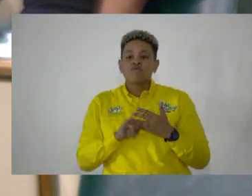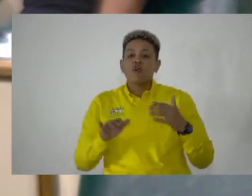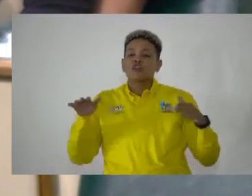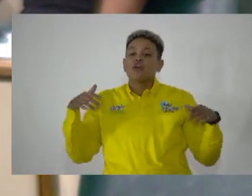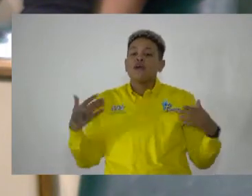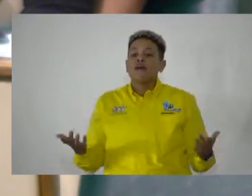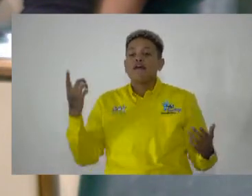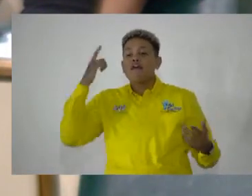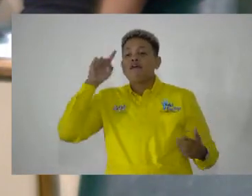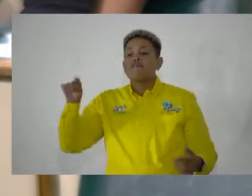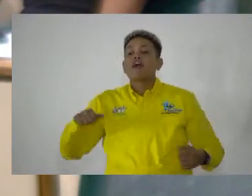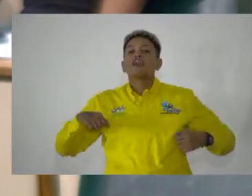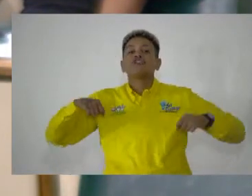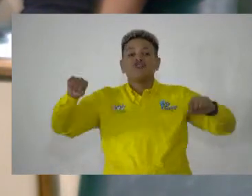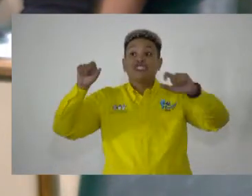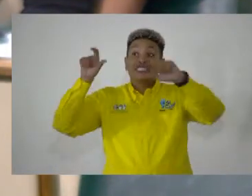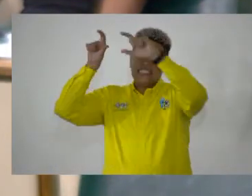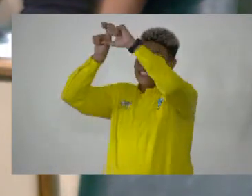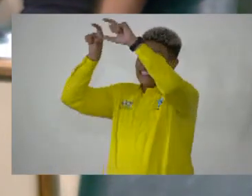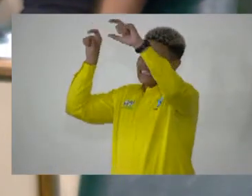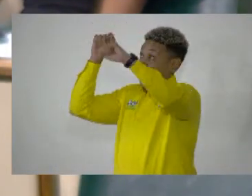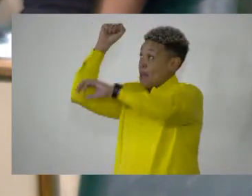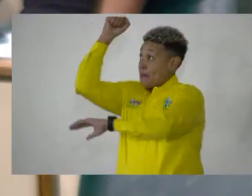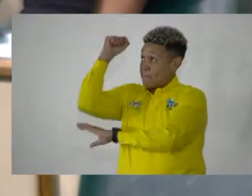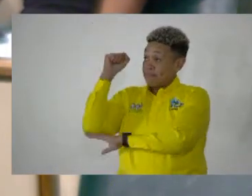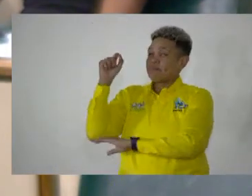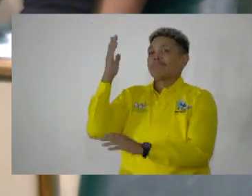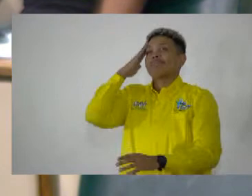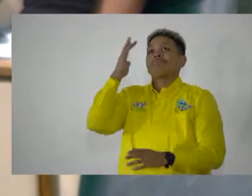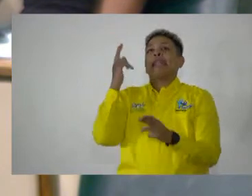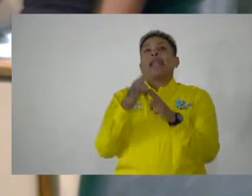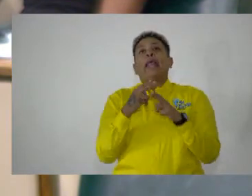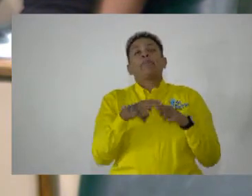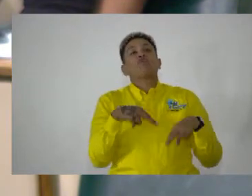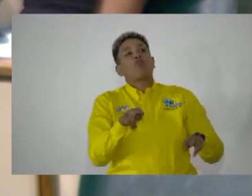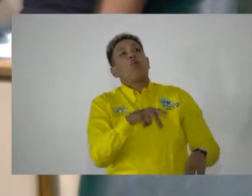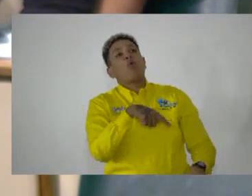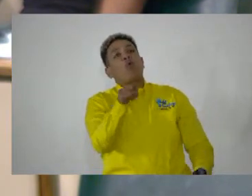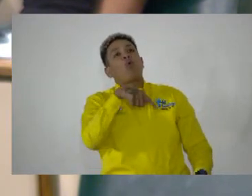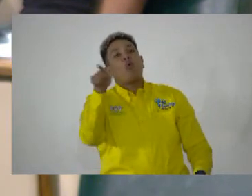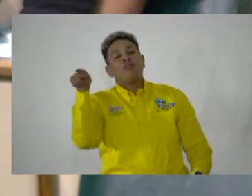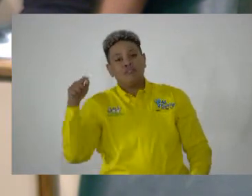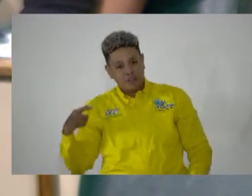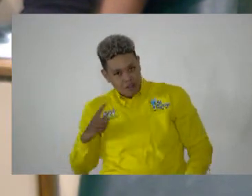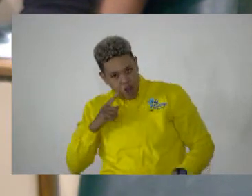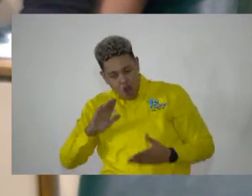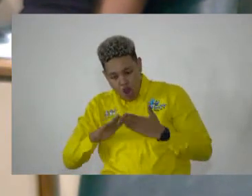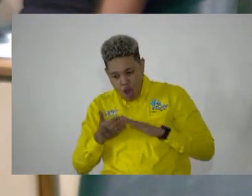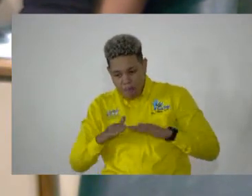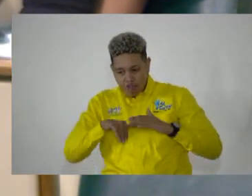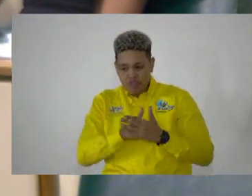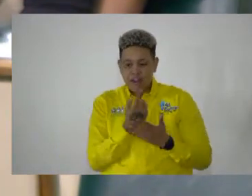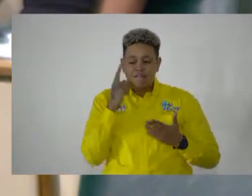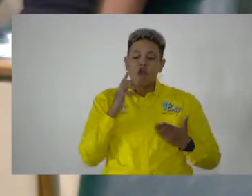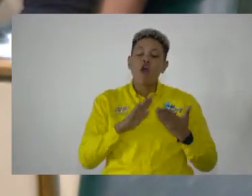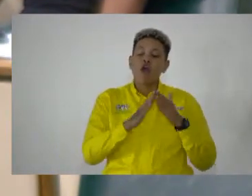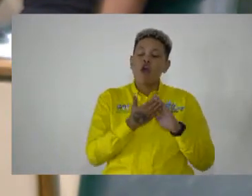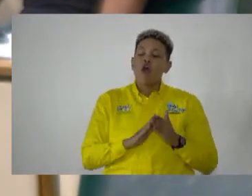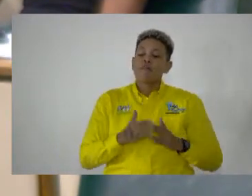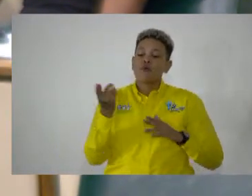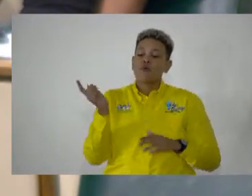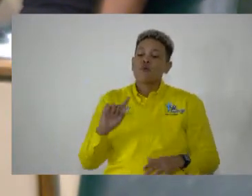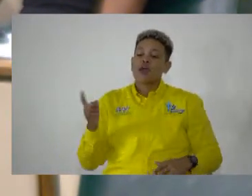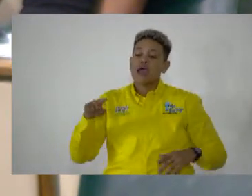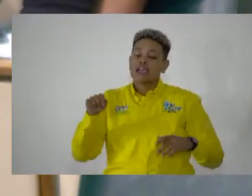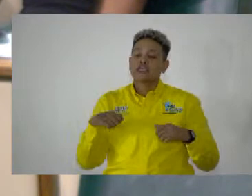designed for street signs. It is for urban renewal, for communities where